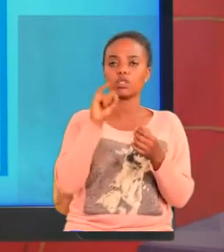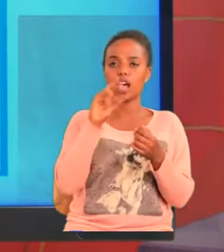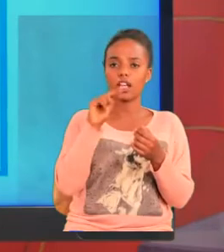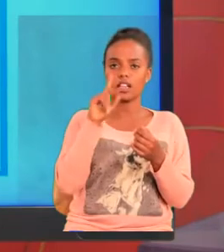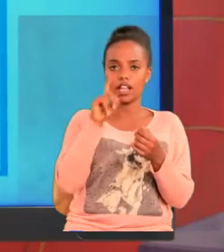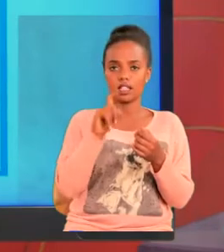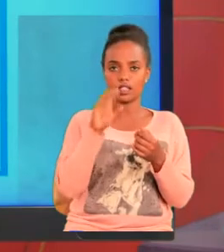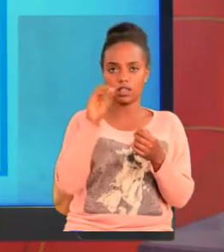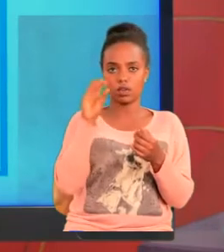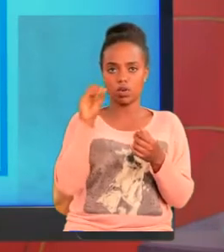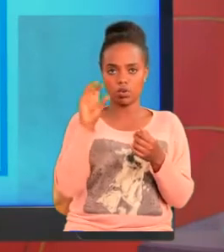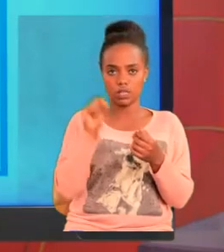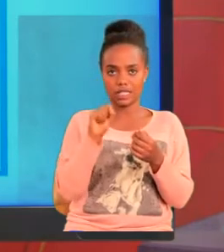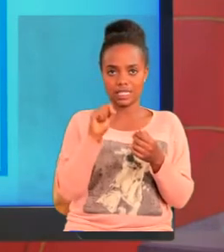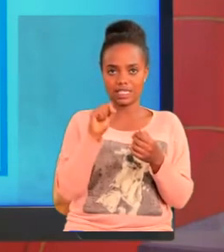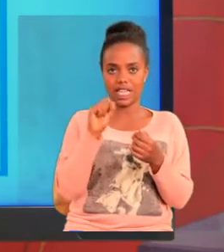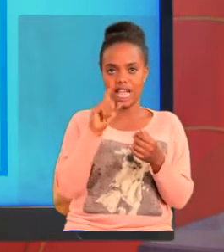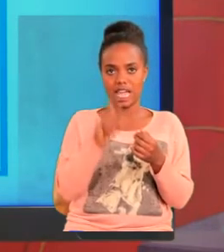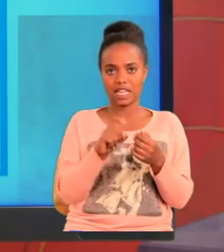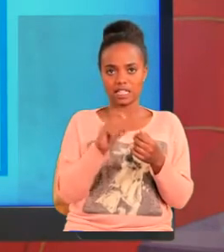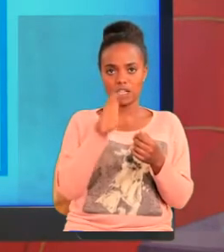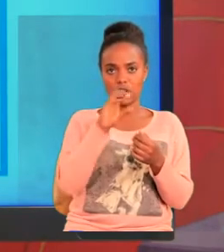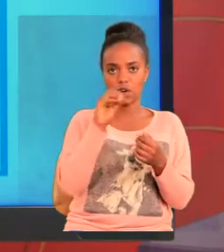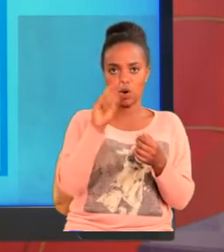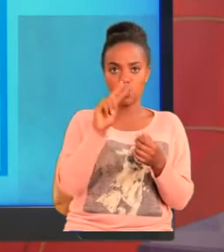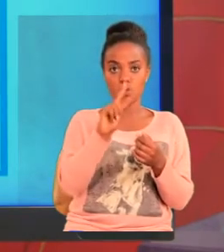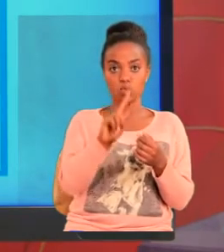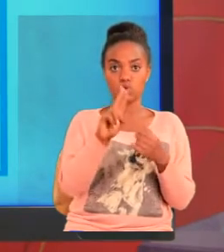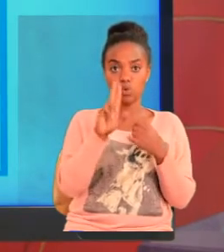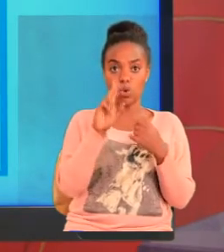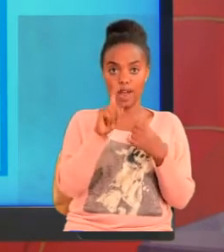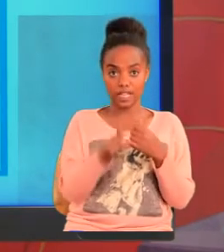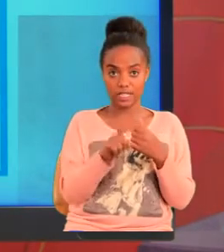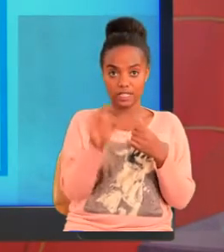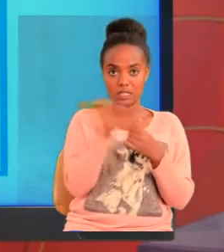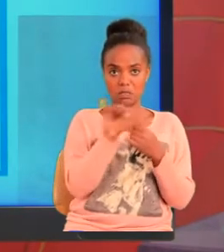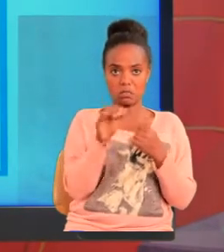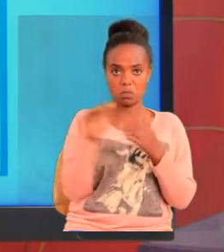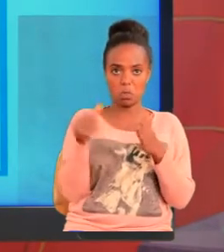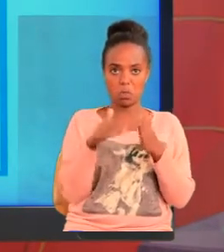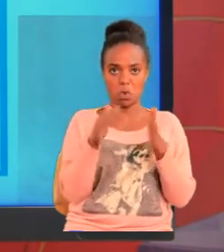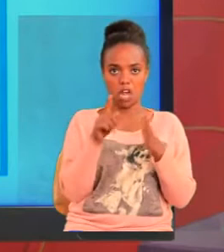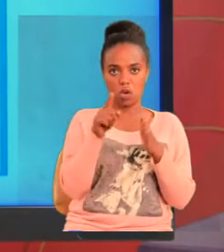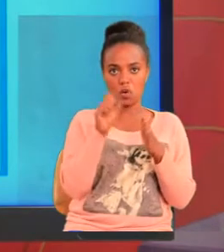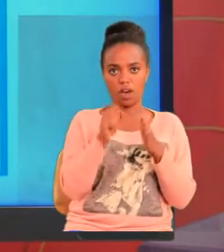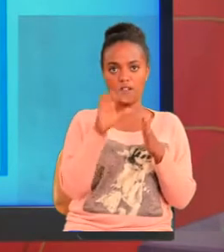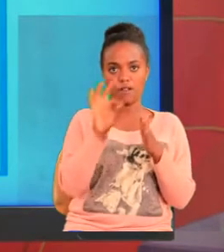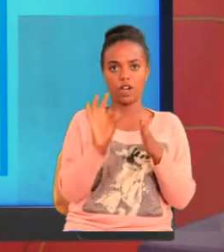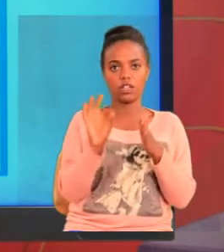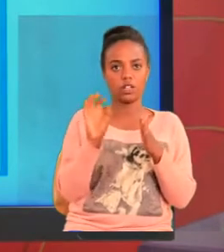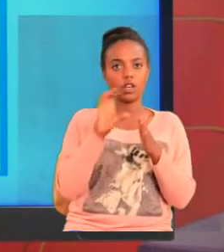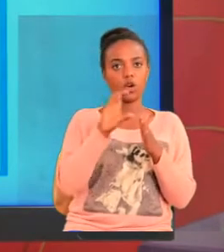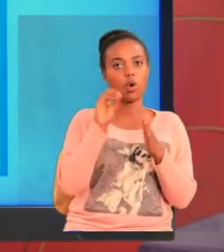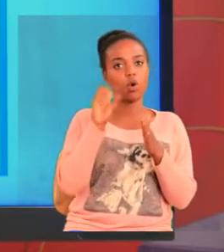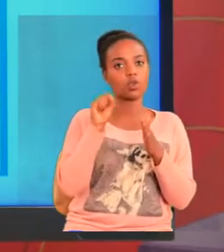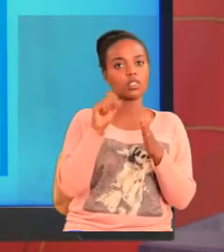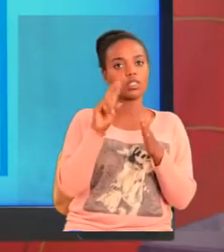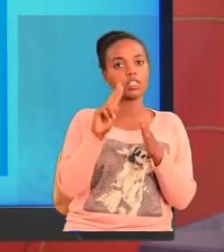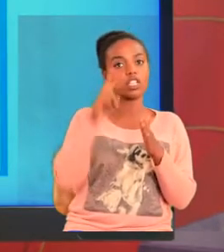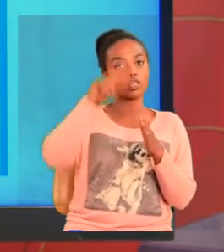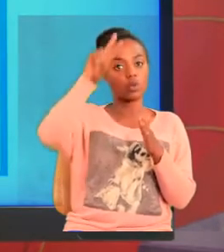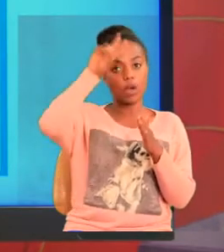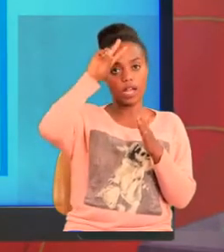x. And cos 2x is given by this. In similar way, you can find this one. Cos 2x is given by this cos